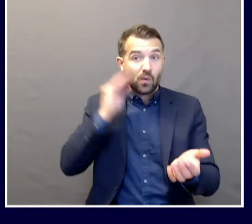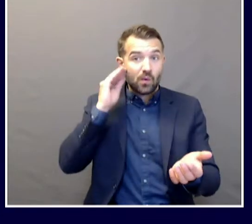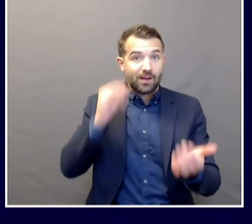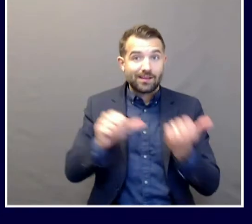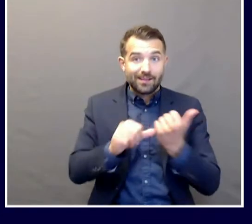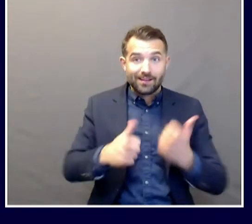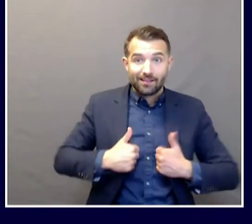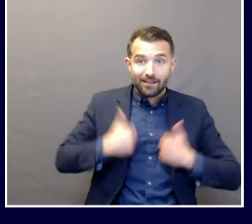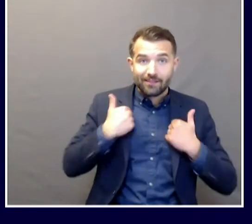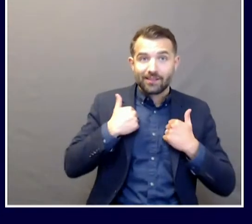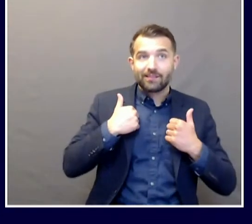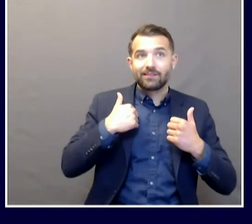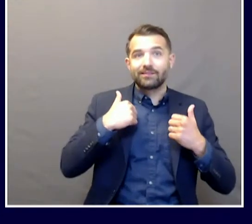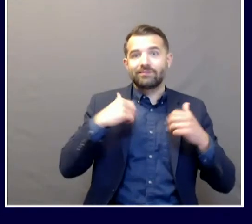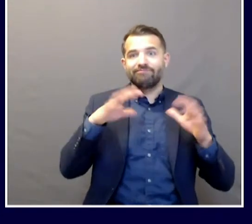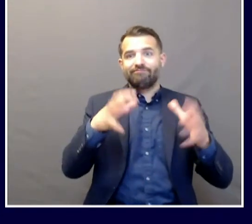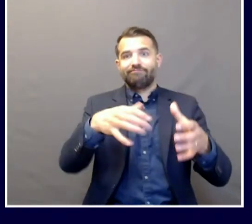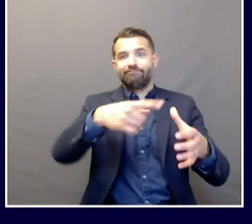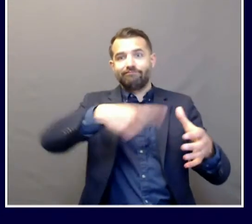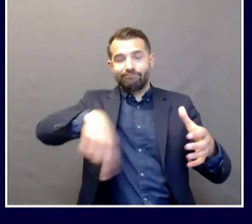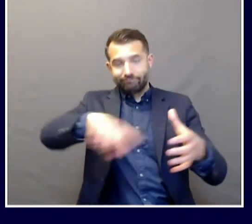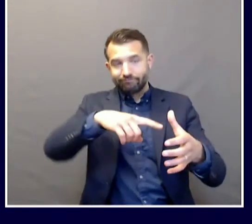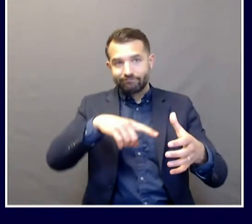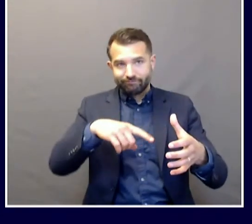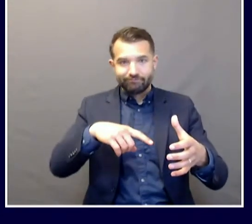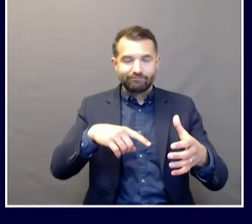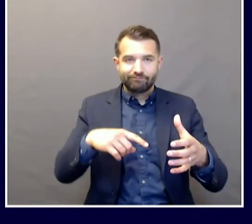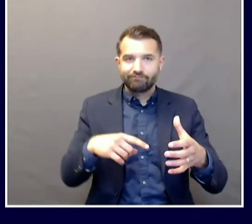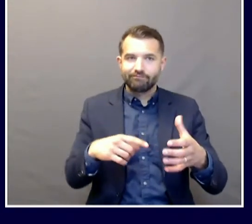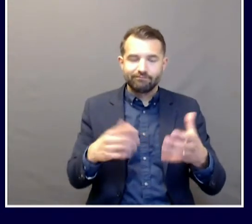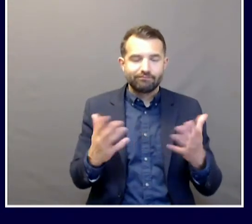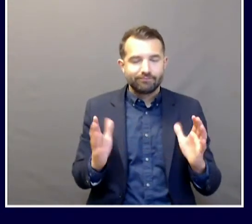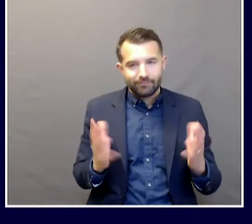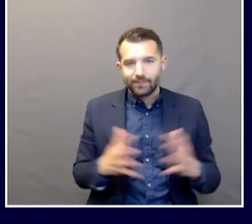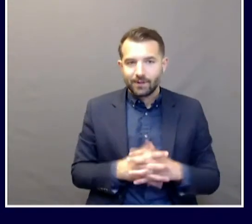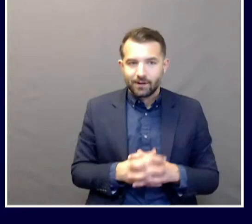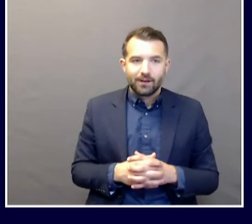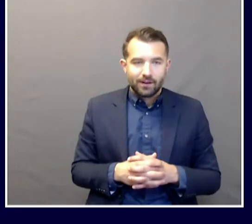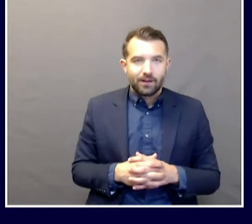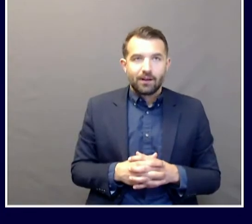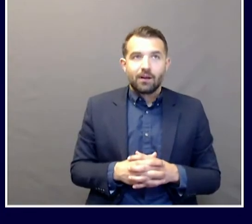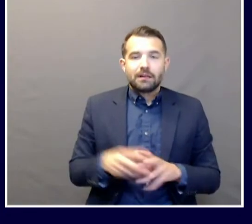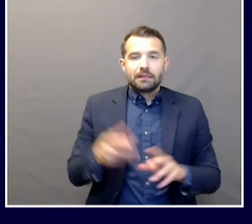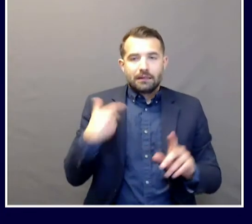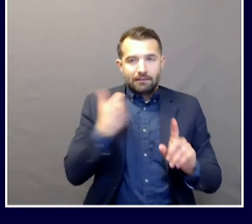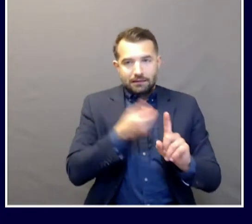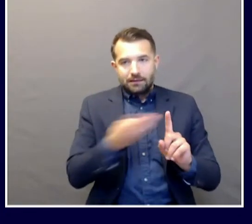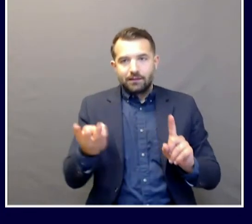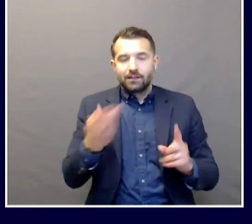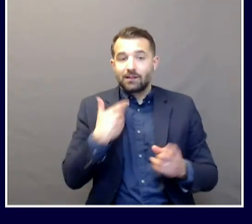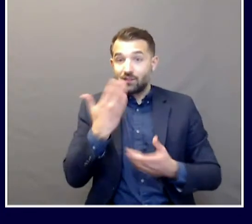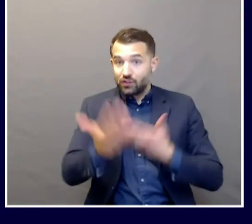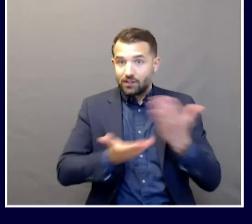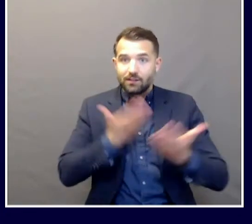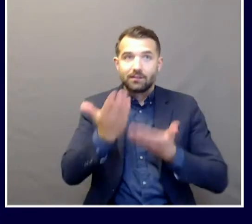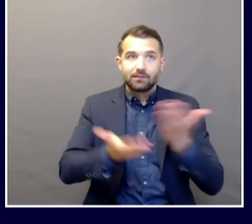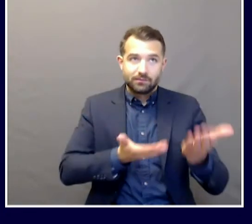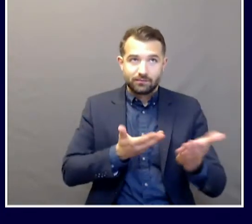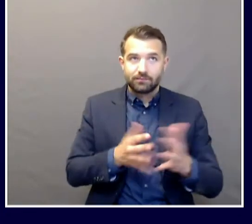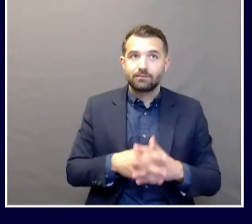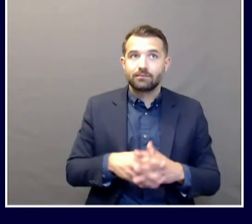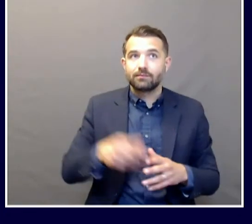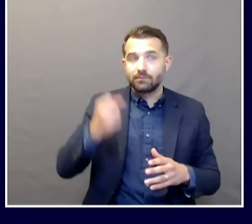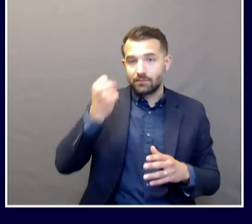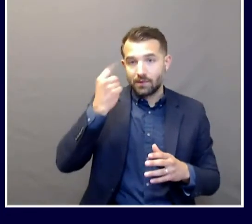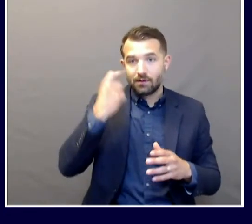our recommendations for first, Megan, I think it's important to note how those differ from where we were a year ago. Although